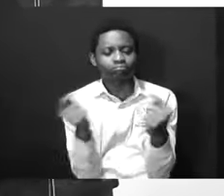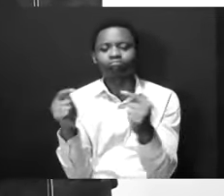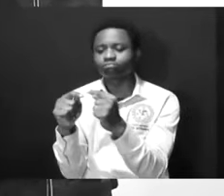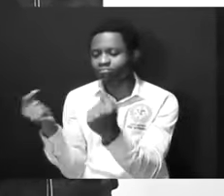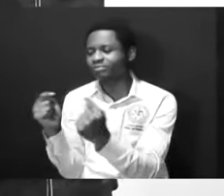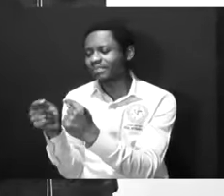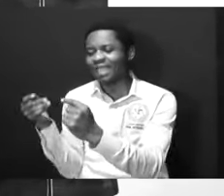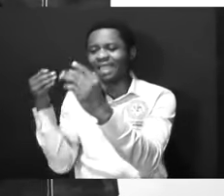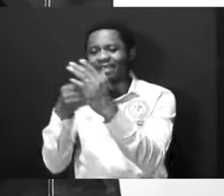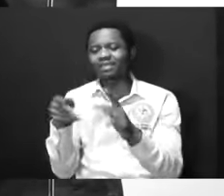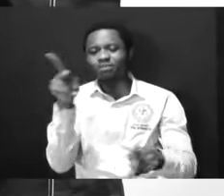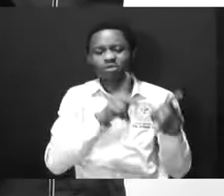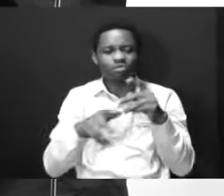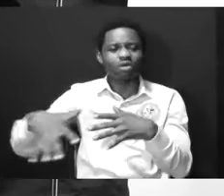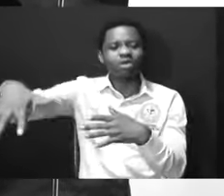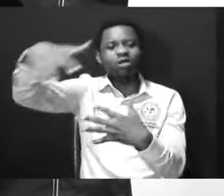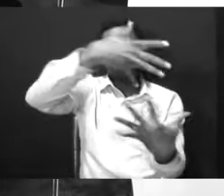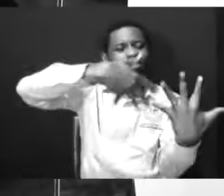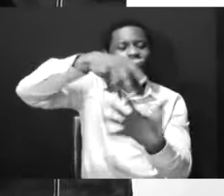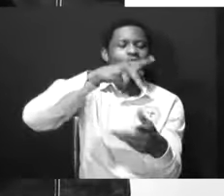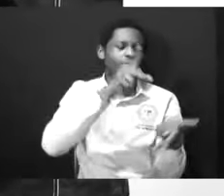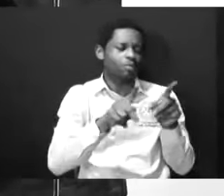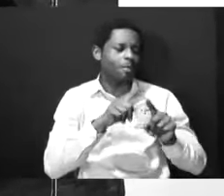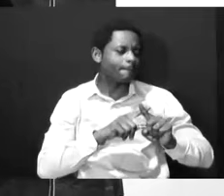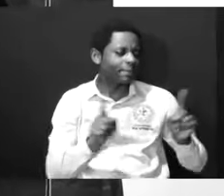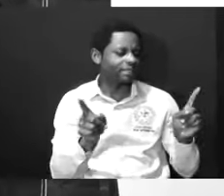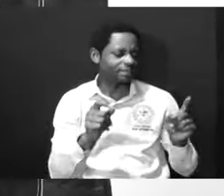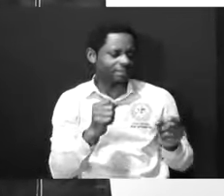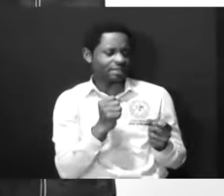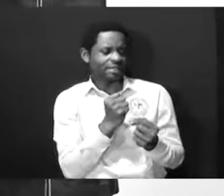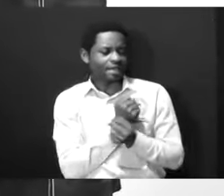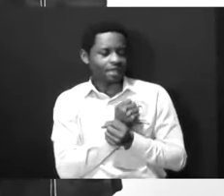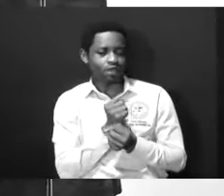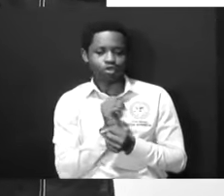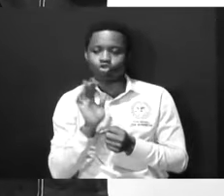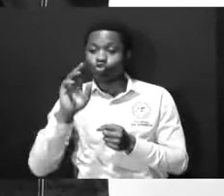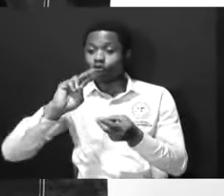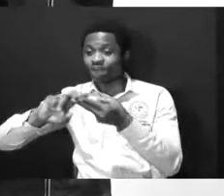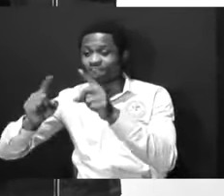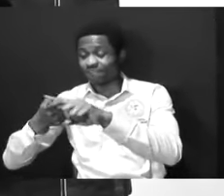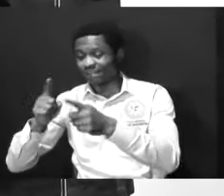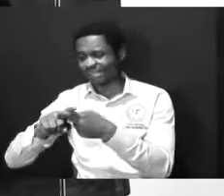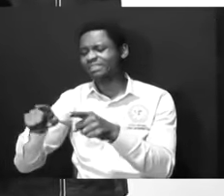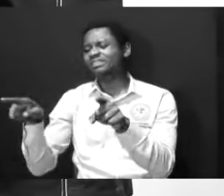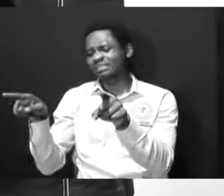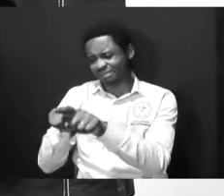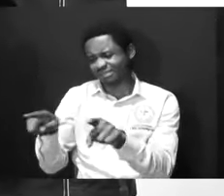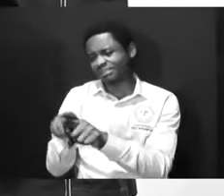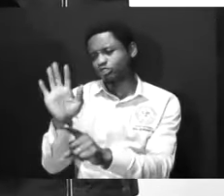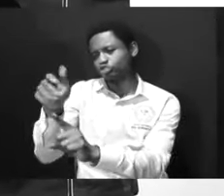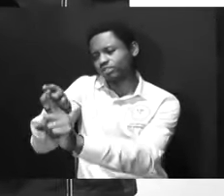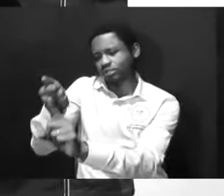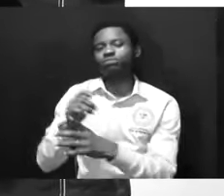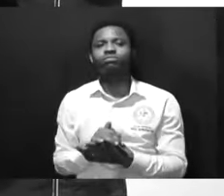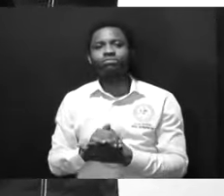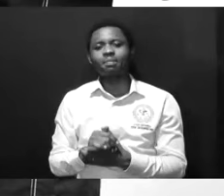among your people, but love your neighbor as yourself. I am the Lord. And Tori, na enya onko fo